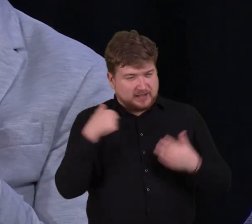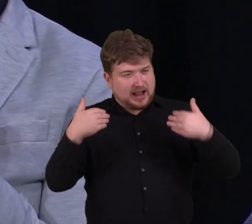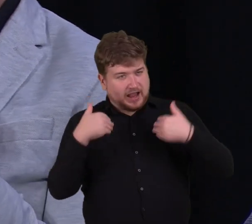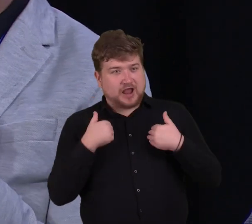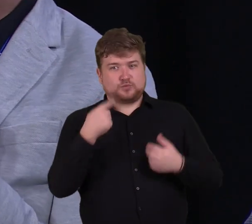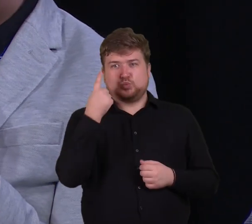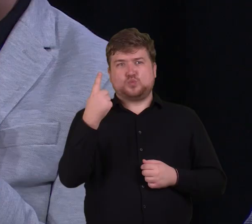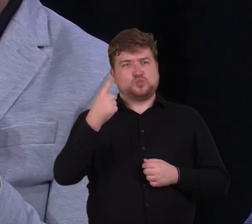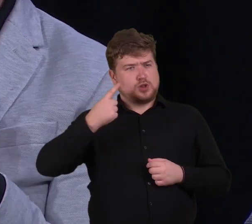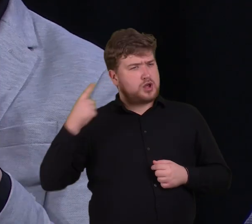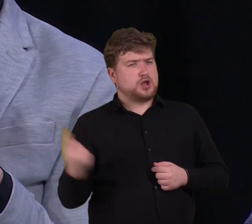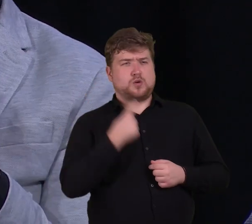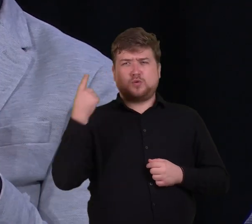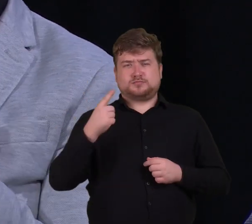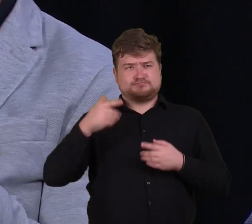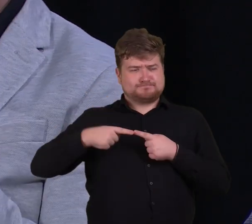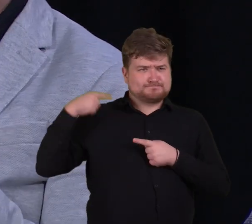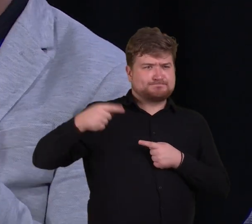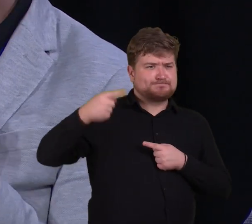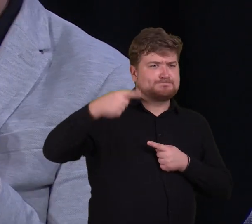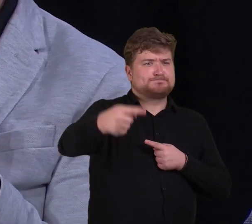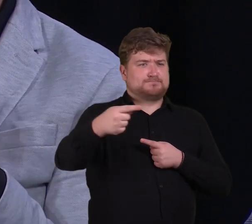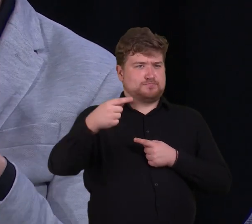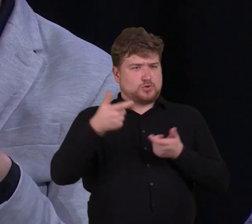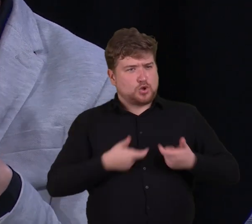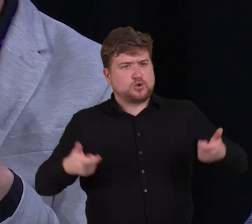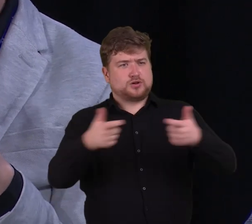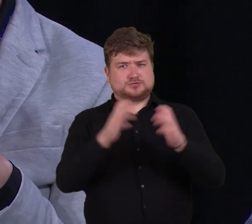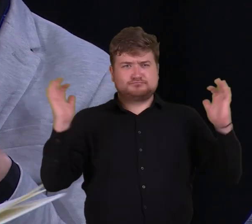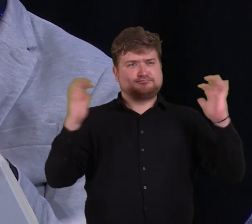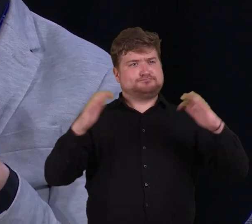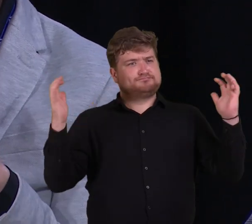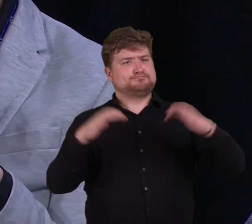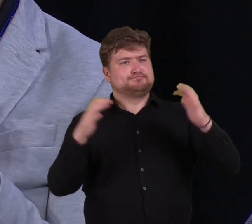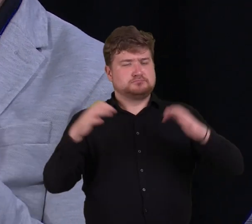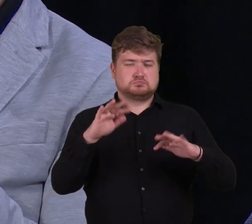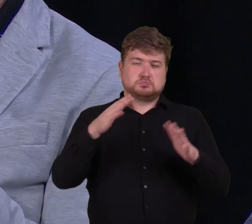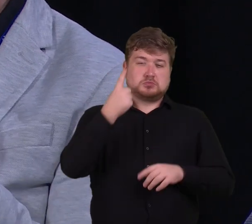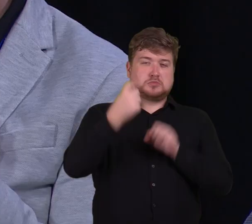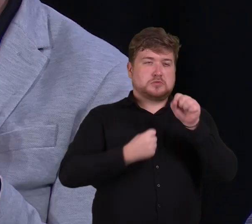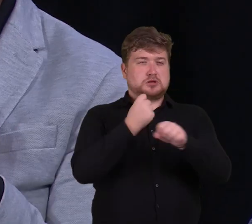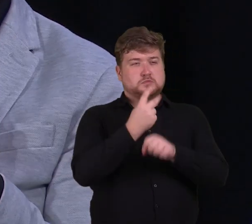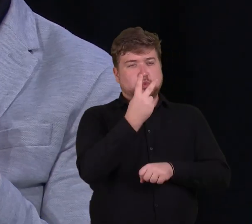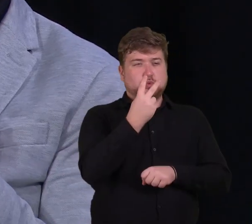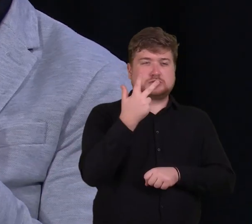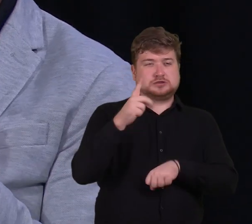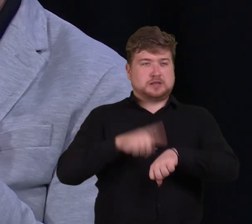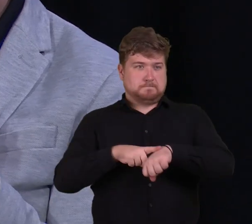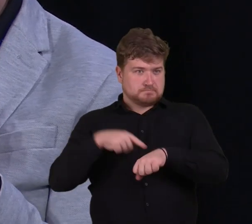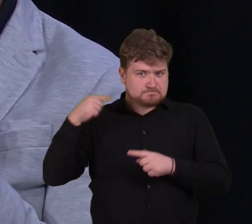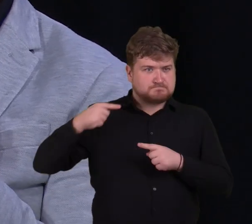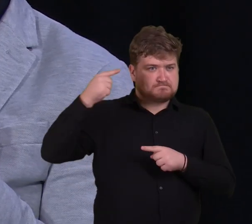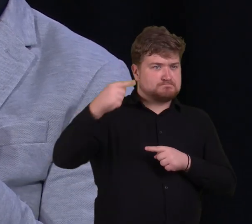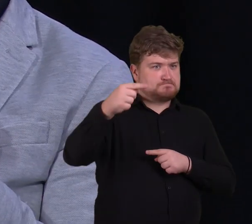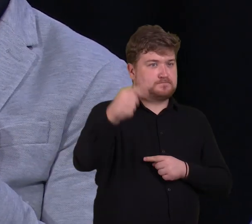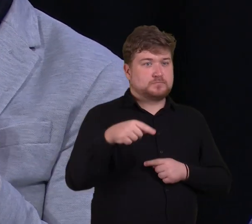year, including chambers for CLLD, for ITIs, for regions. And that is actually the place